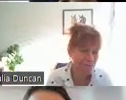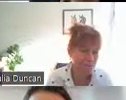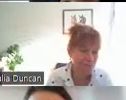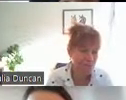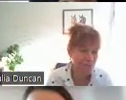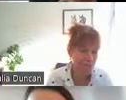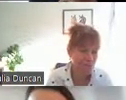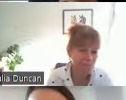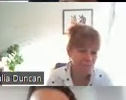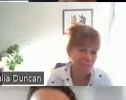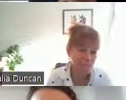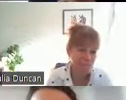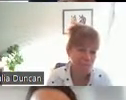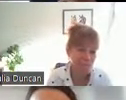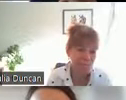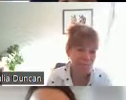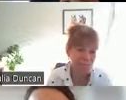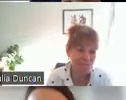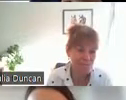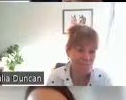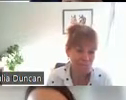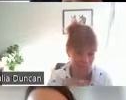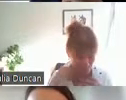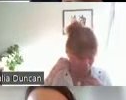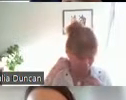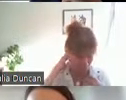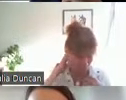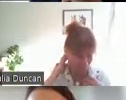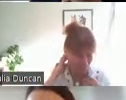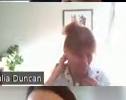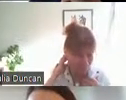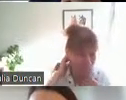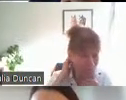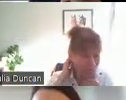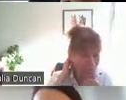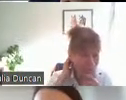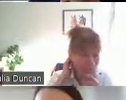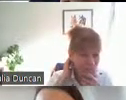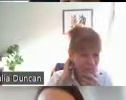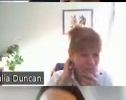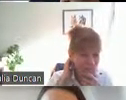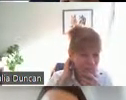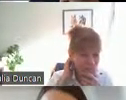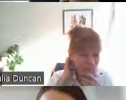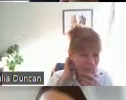go. So these are some of the visits that we've made. So we went to Dean Castle Country Park, and we had